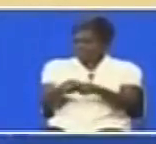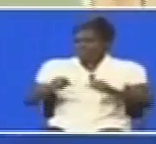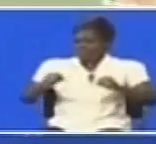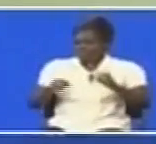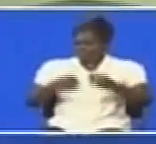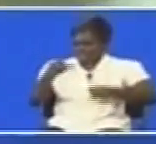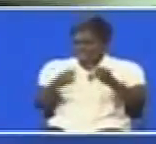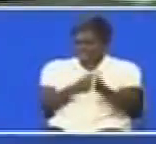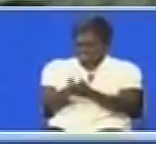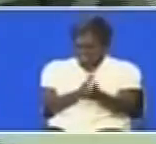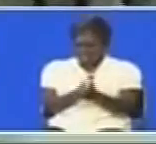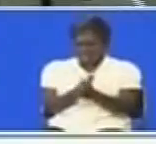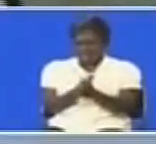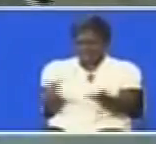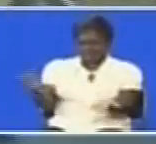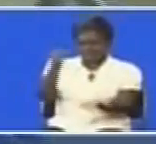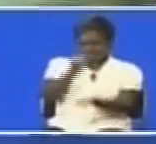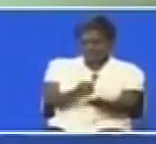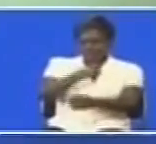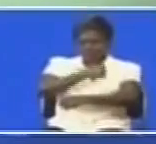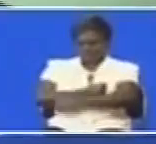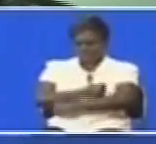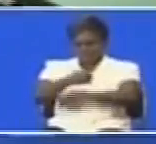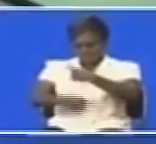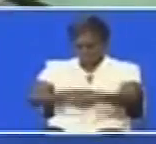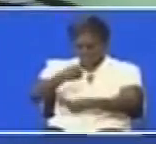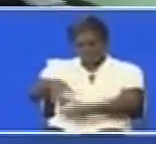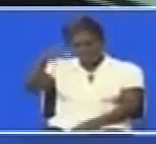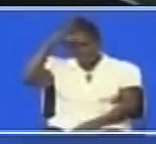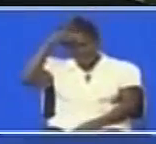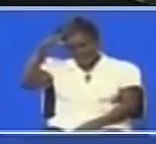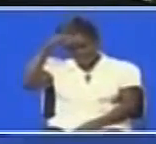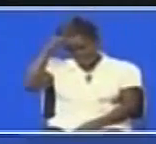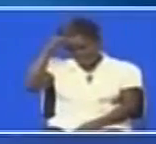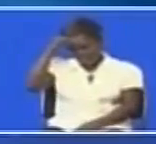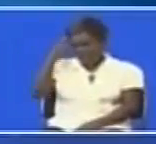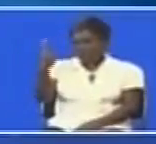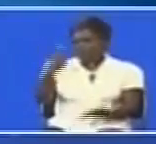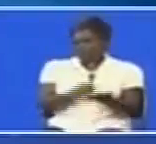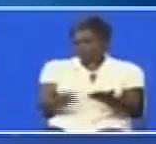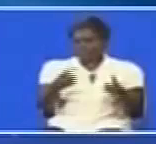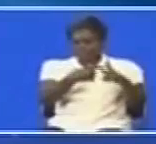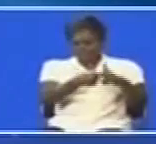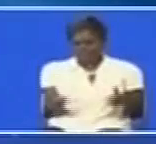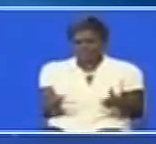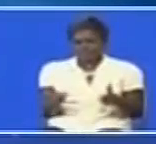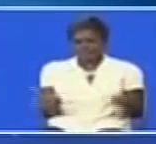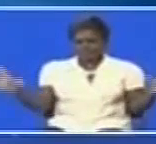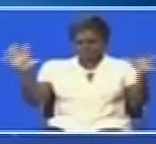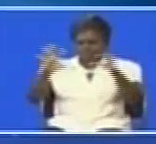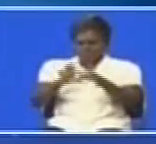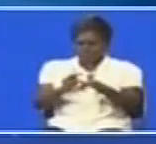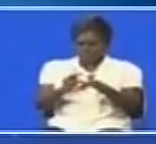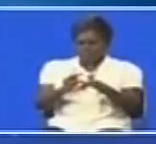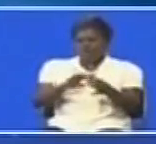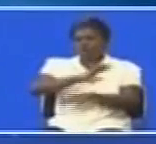well. Admission of students is in progress and learning here begins in about a week's time to bring together girls from